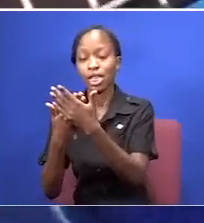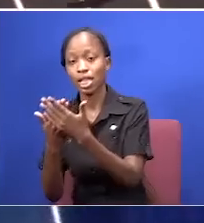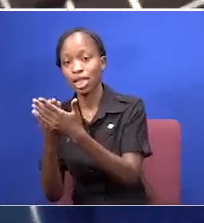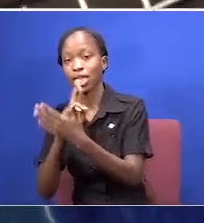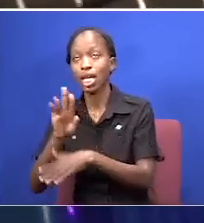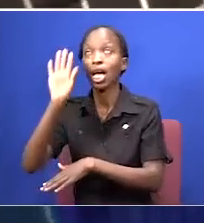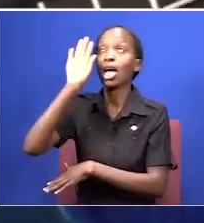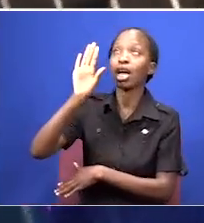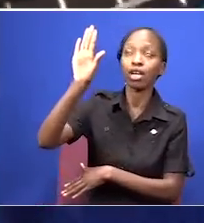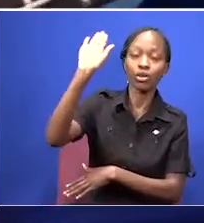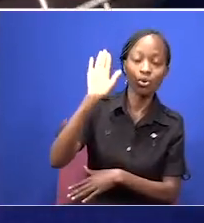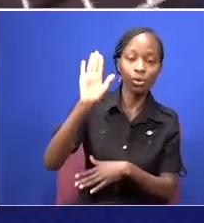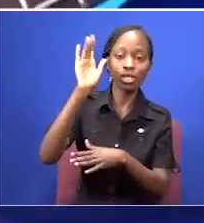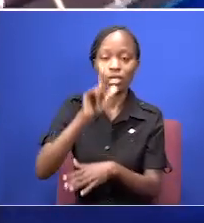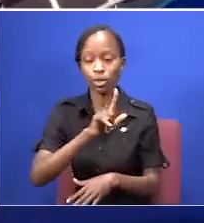is